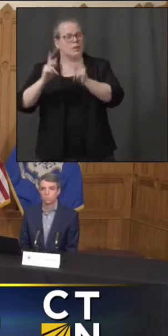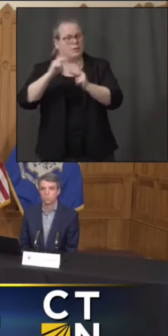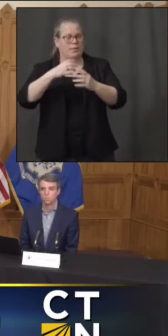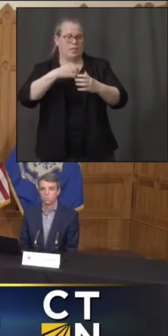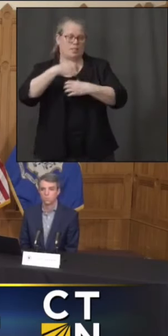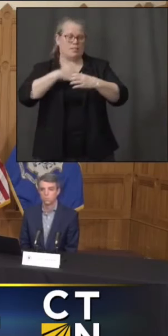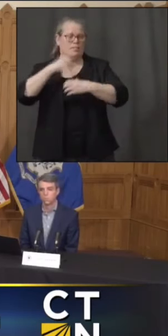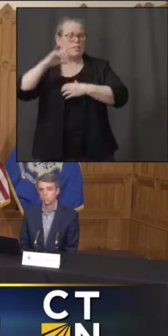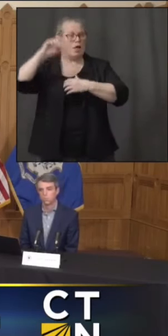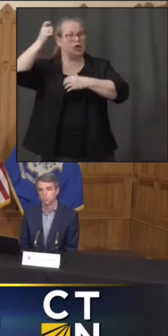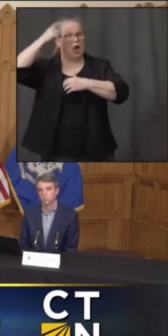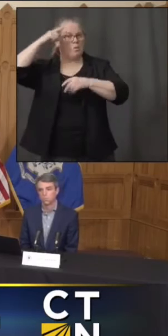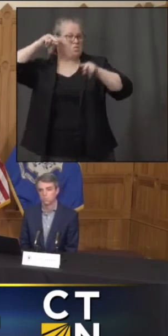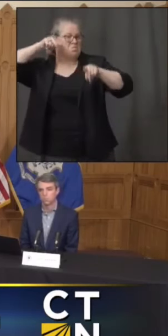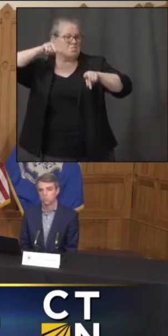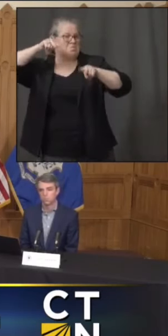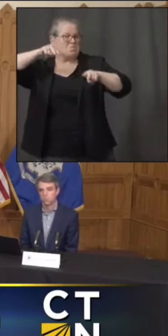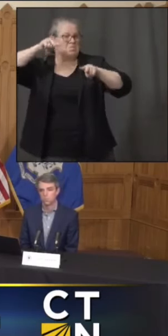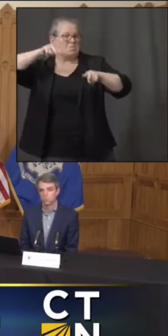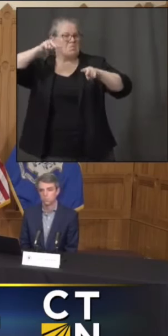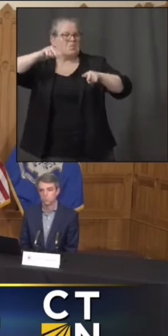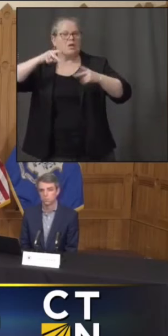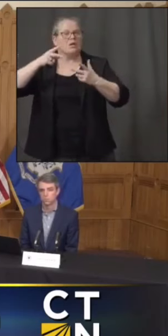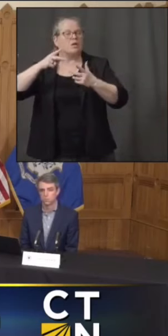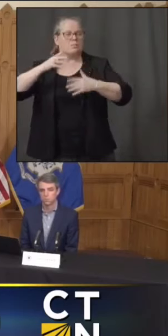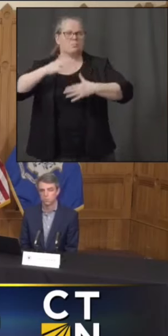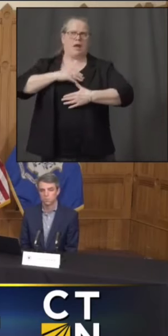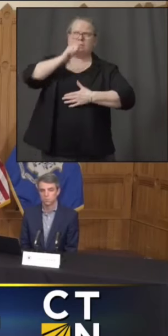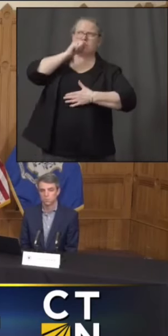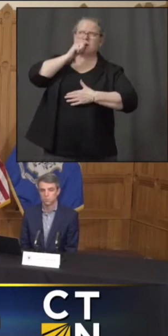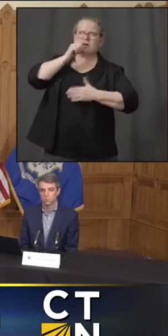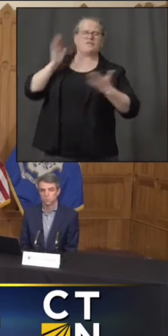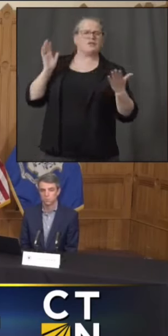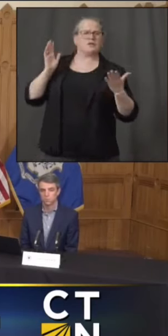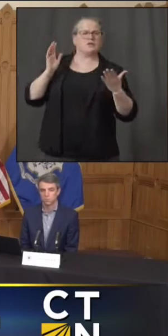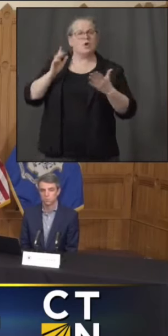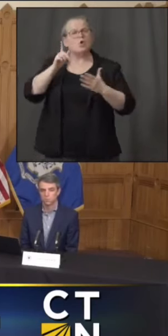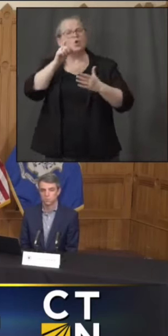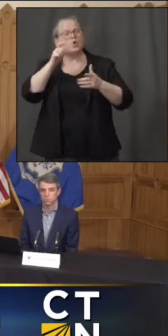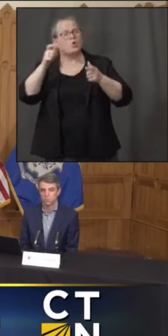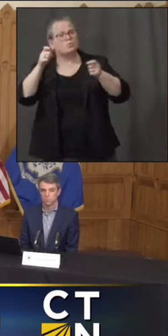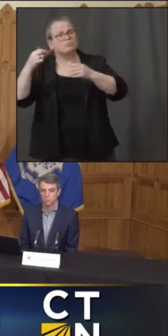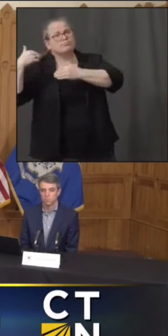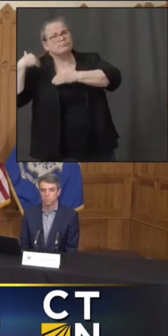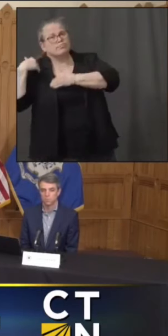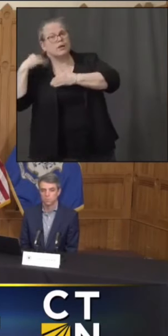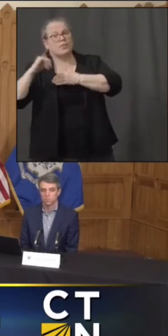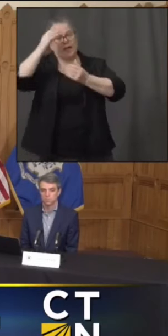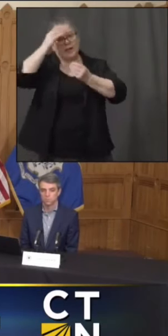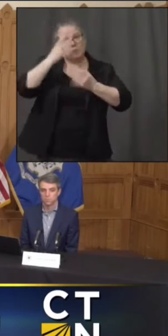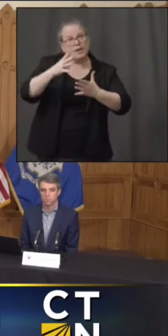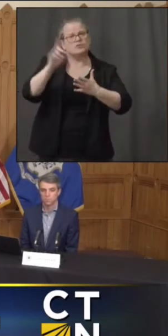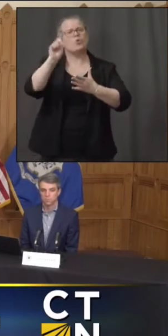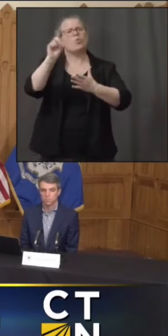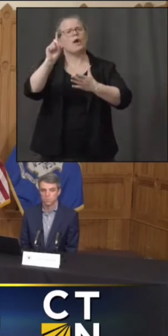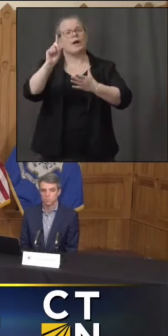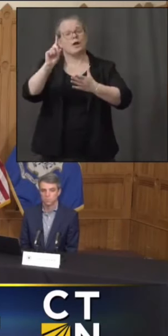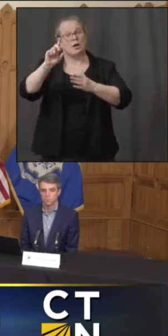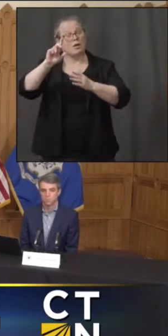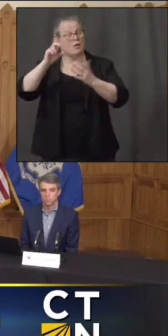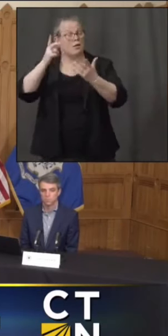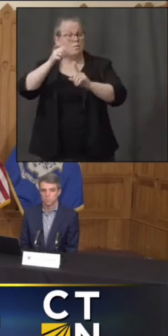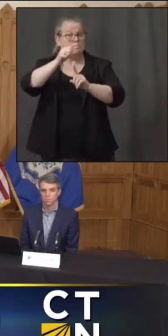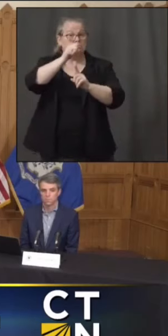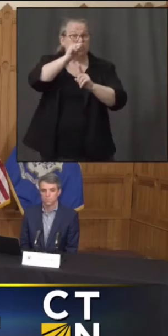their privacy. Can you tell us who's managing the data? Is it going to be the state local health departments, or is it going to be put in the hands of a private company